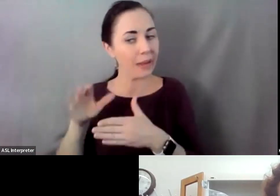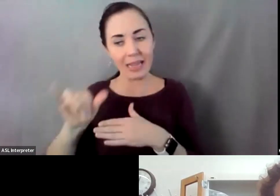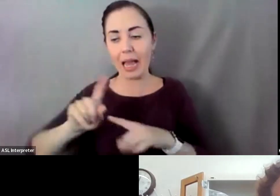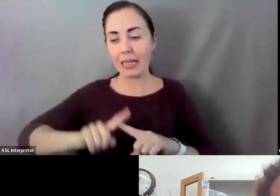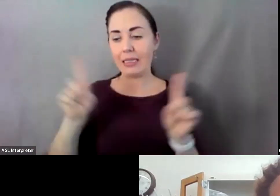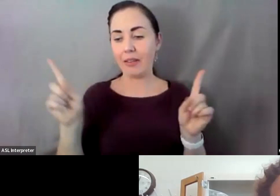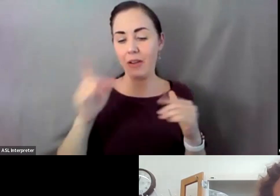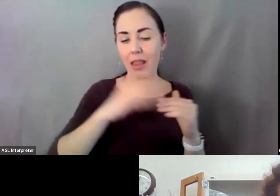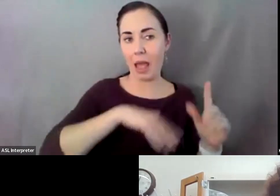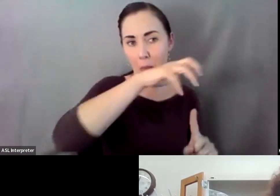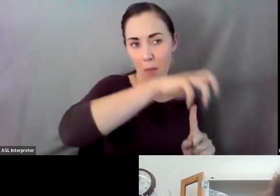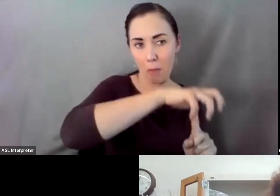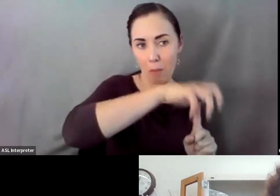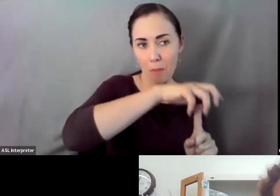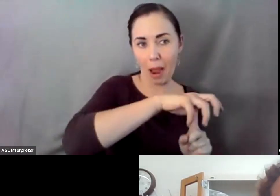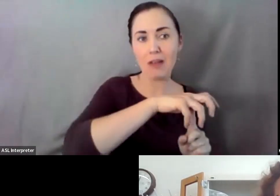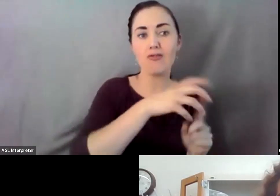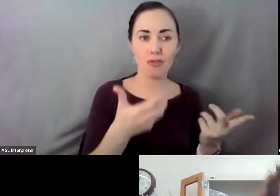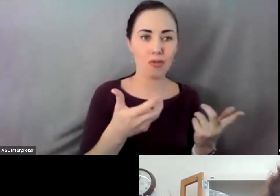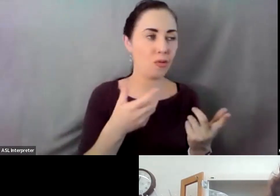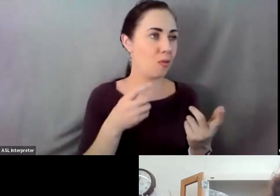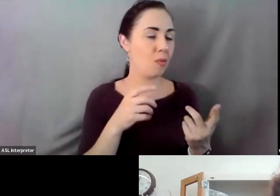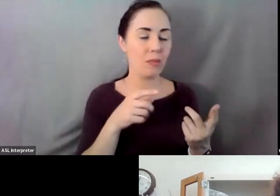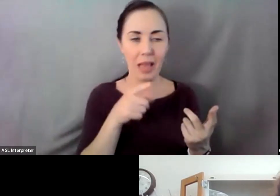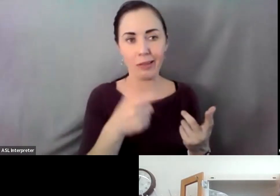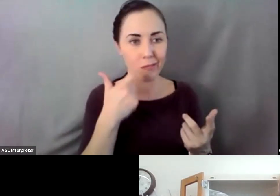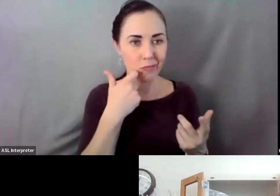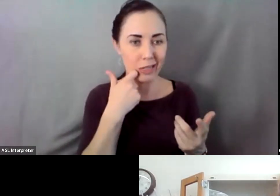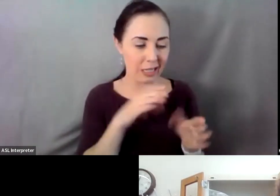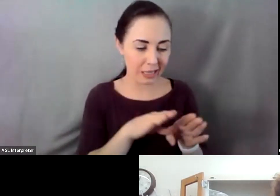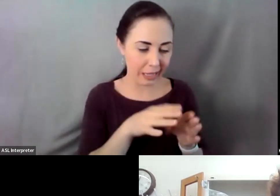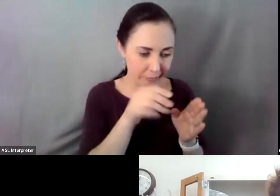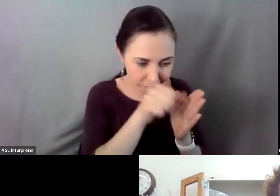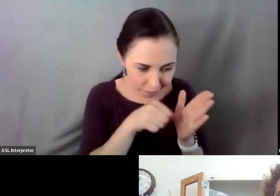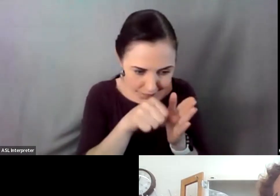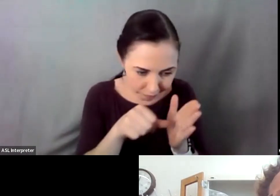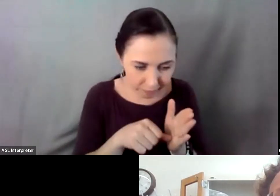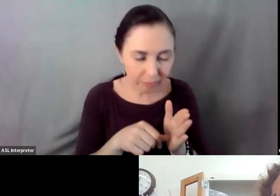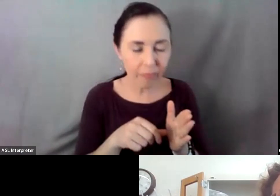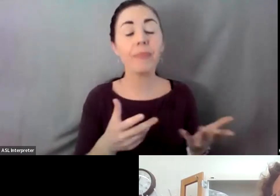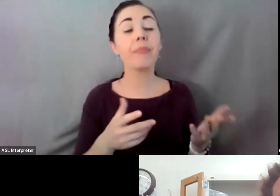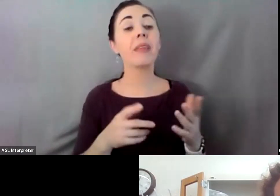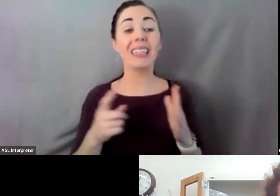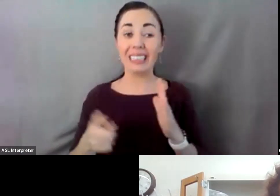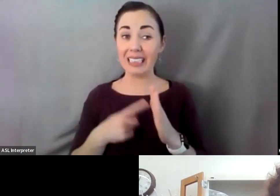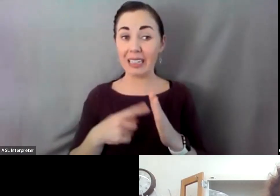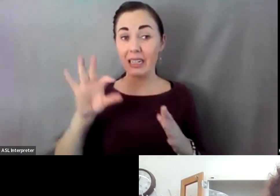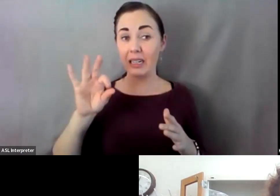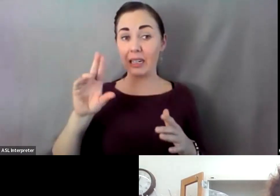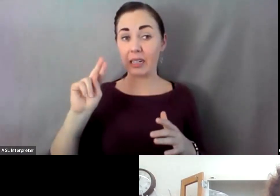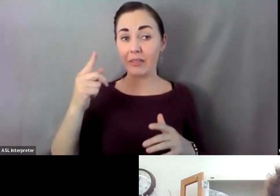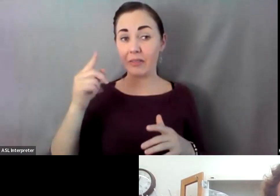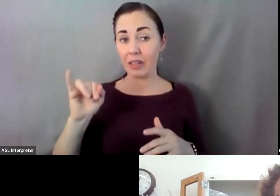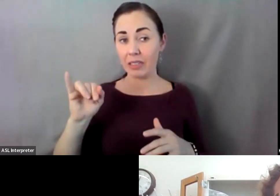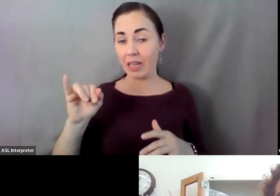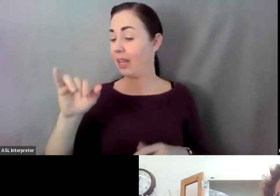than the mushrooms that you might get in the store or that you're dissected to be able to eat. And sometimes the fungi, like the yeast, are so